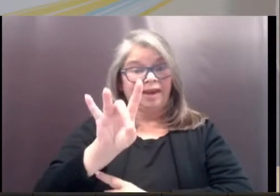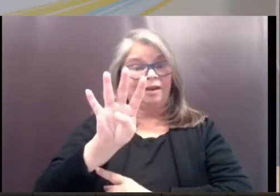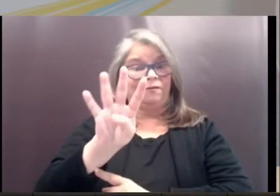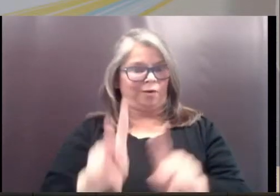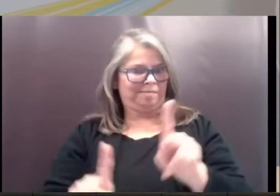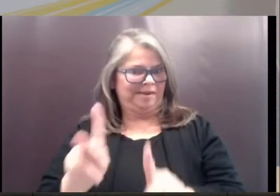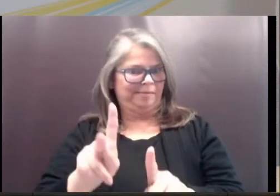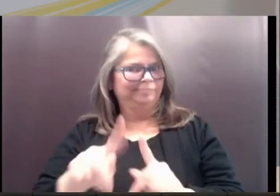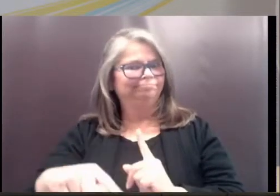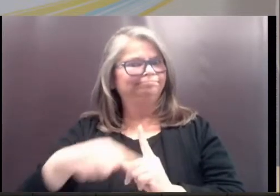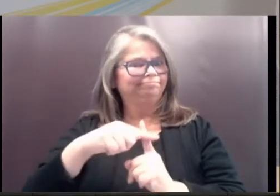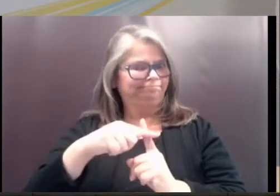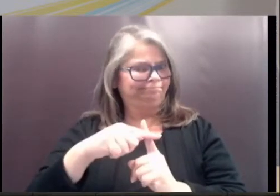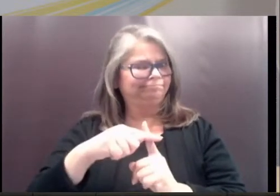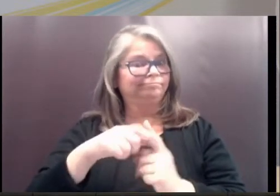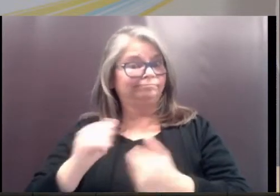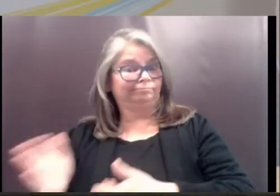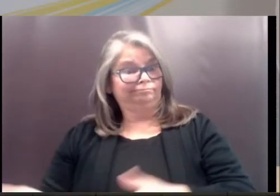to COVID-19.